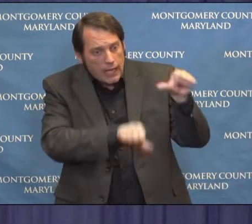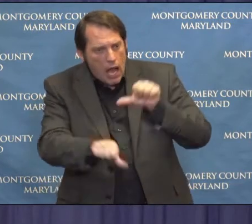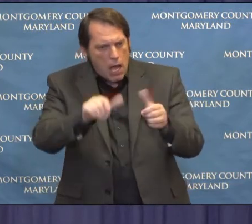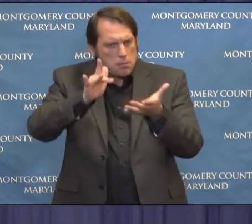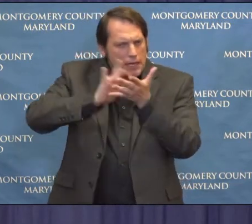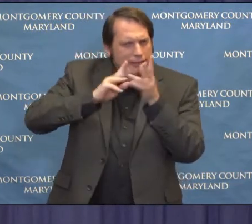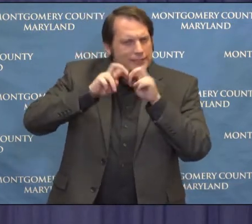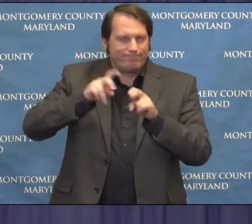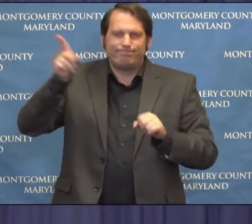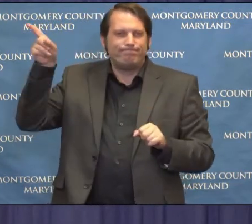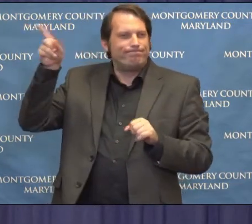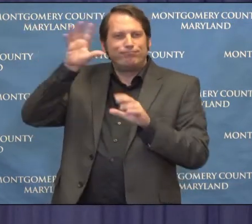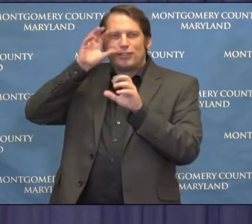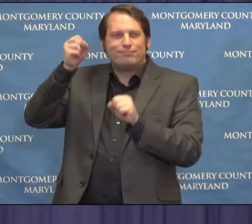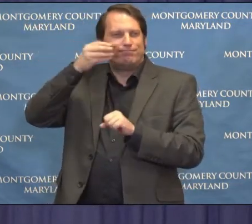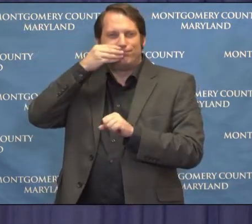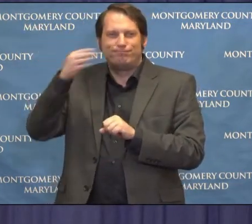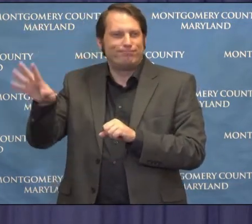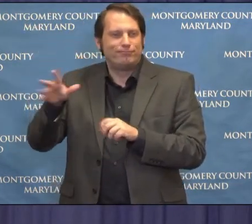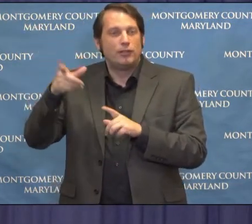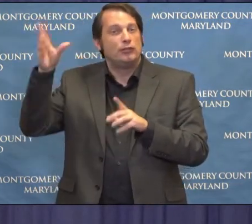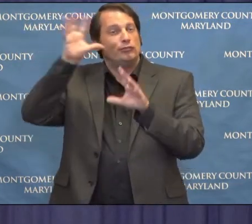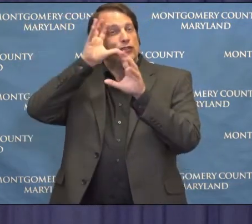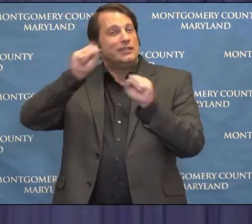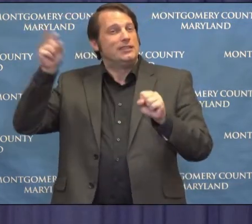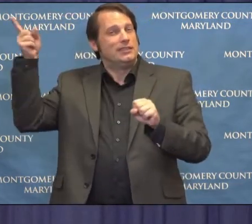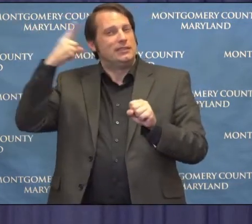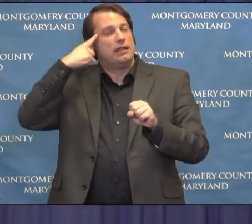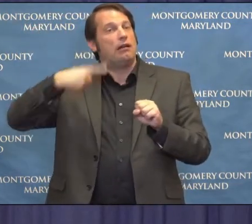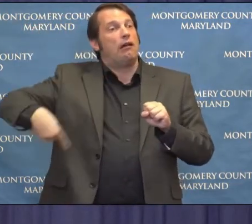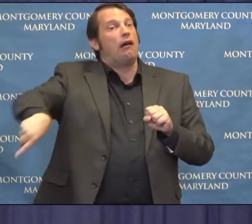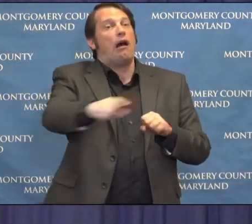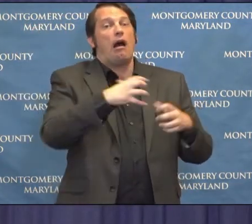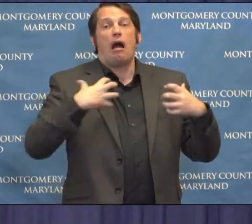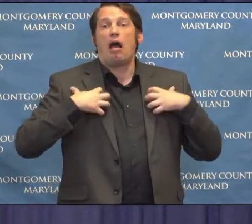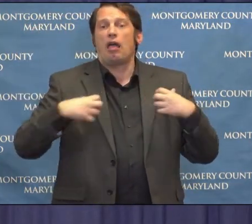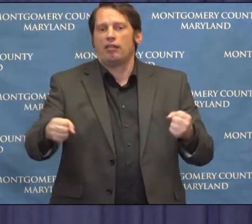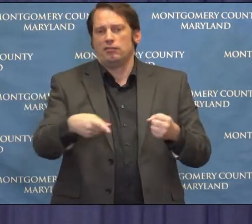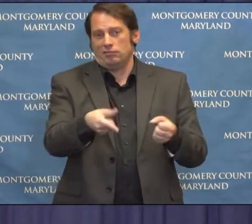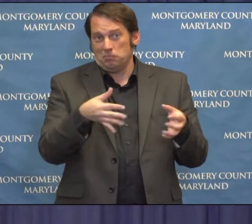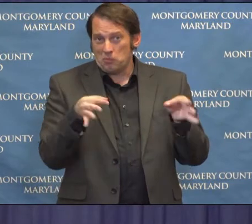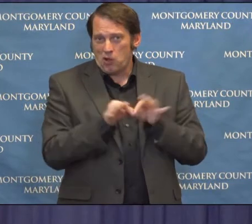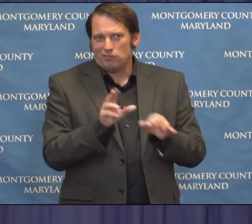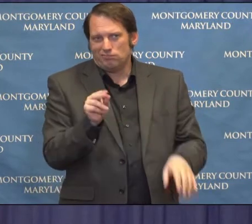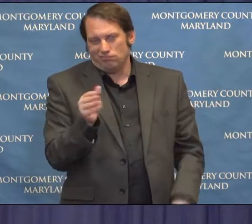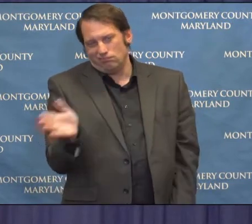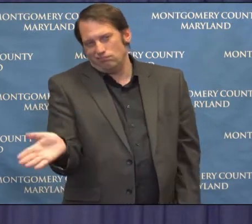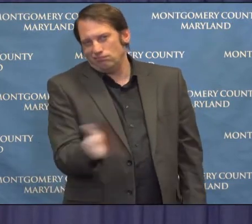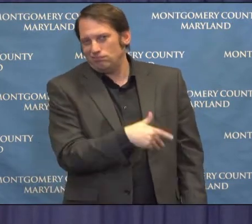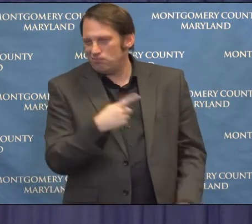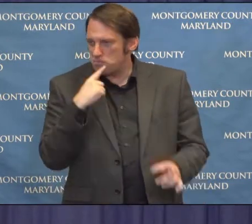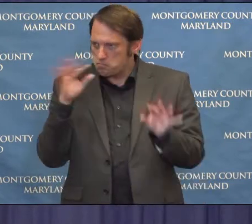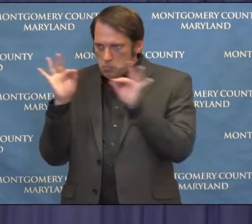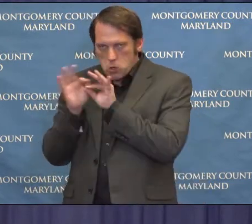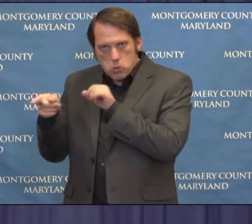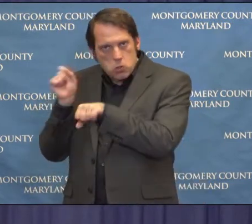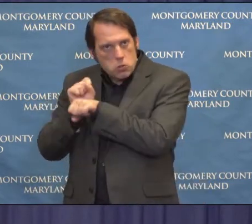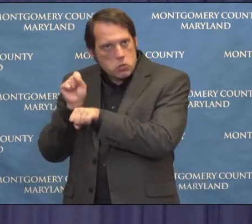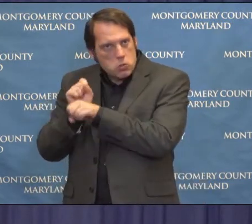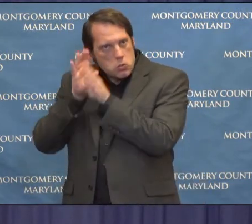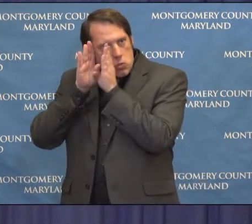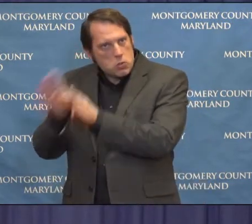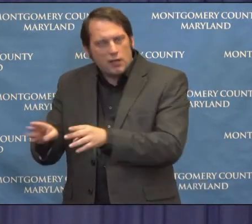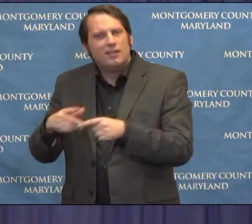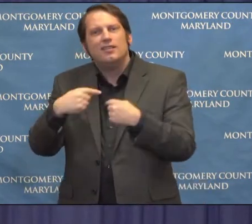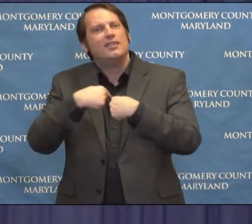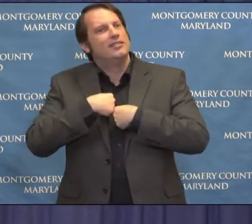the health of people is less important than putting people back in work. That's not where I'm coming from. That's not the